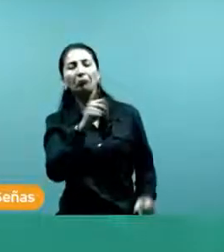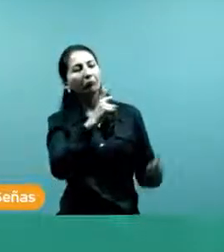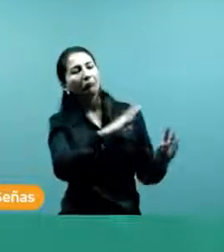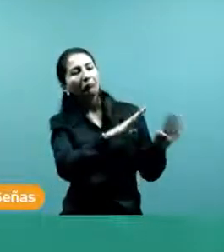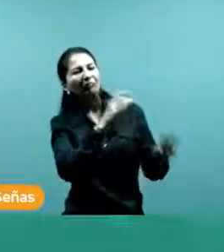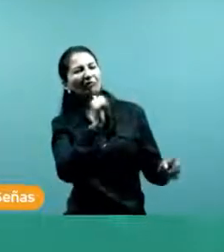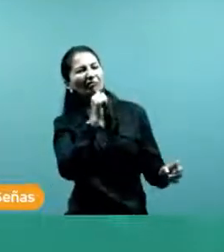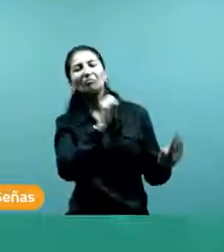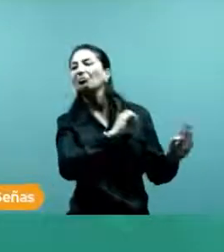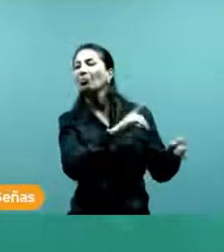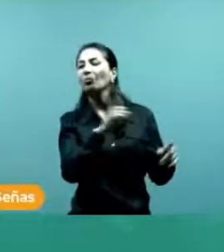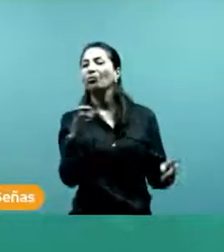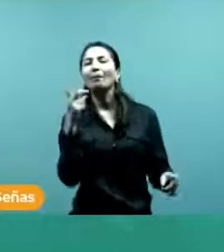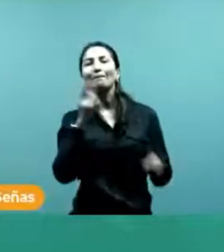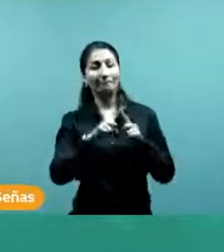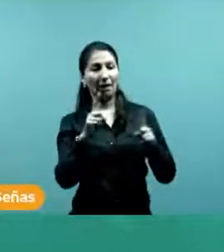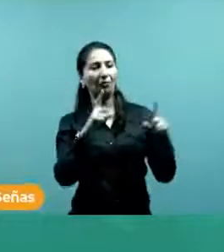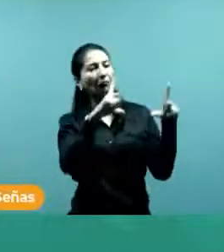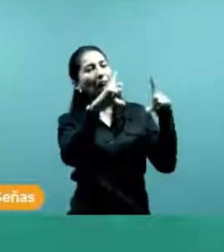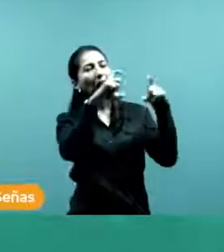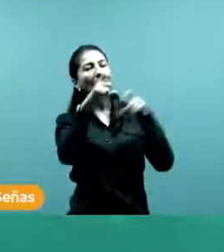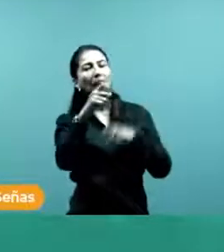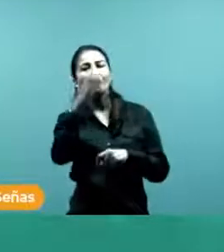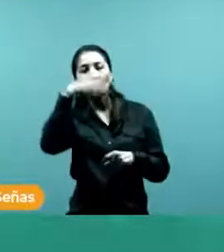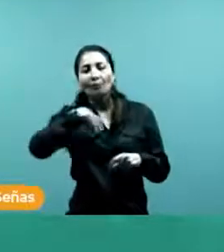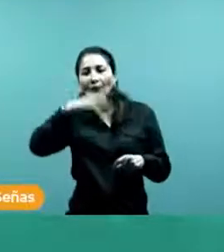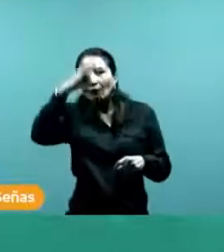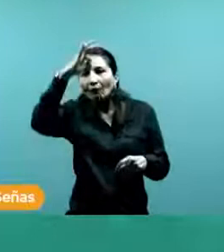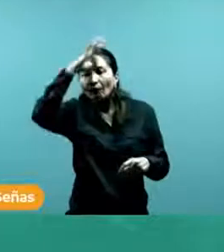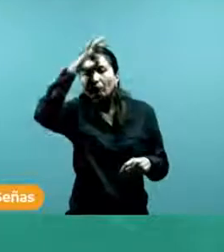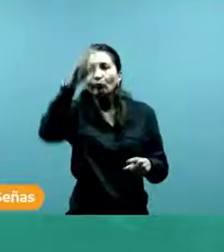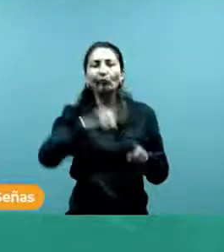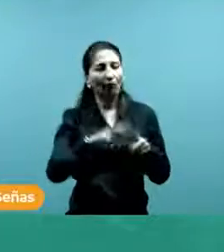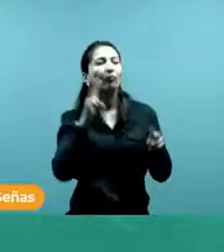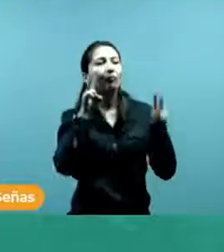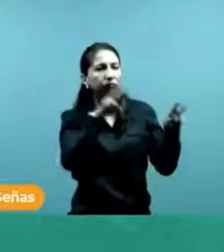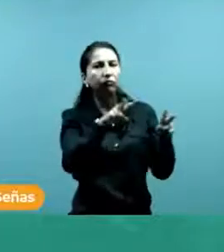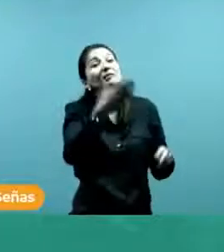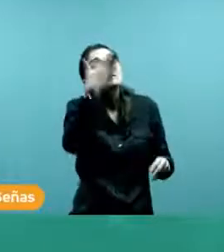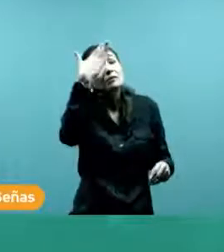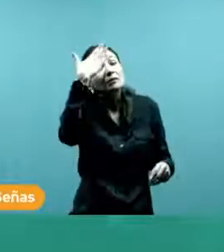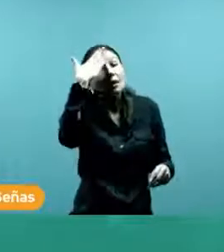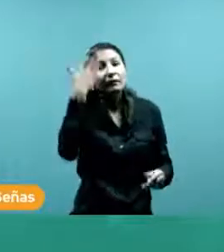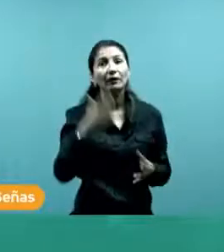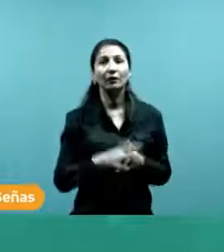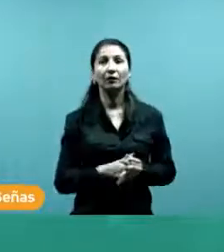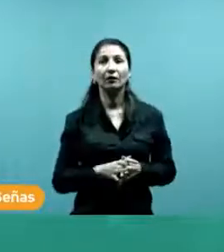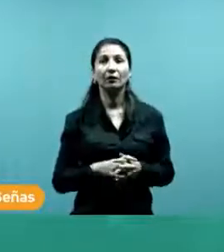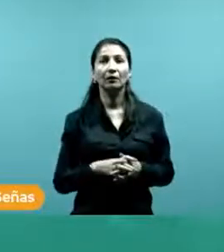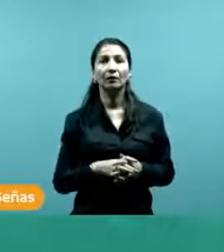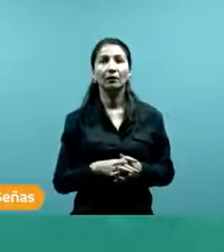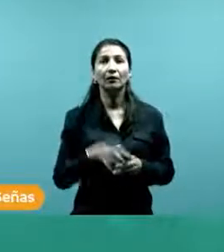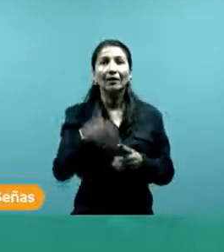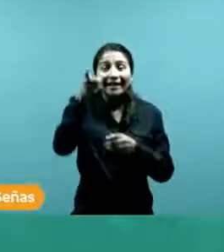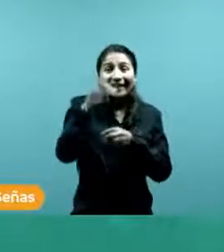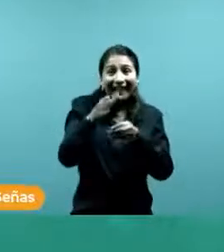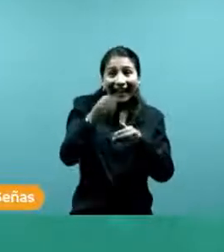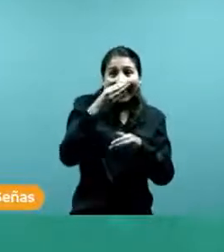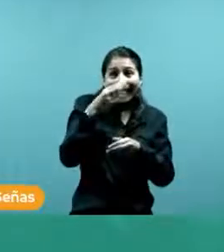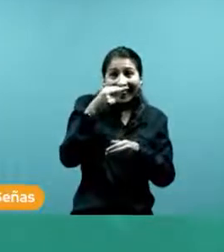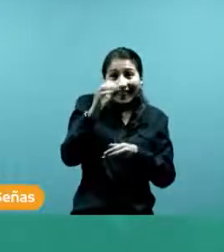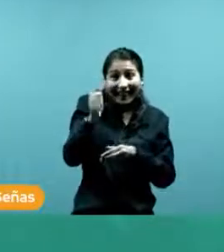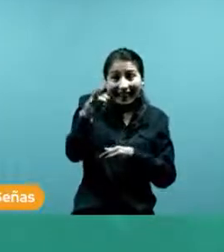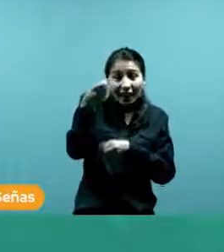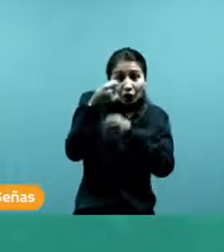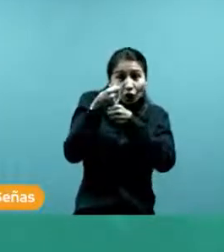girl with an umbrella in Nazi Germany who is looking at some operation of arresting other people. It